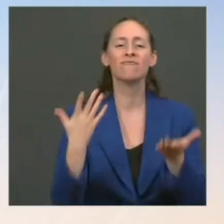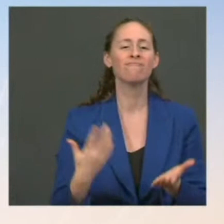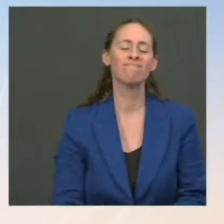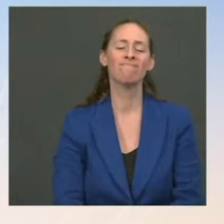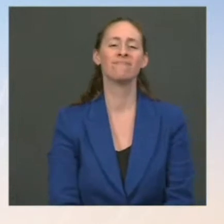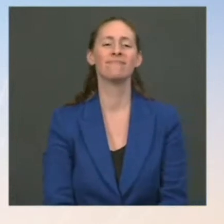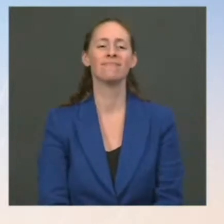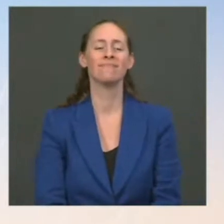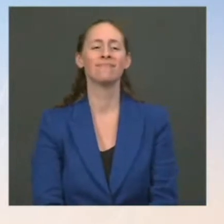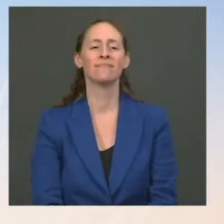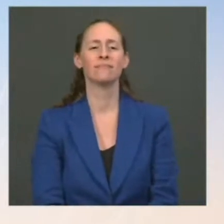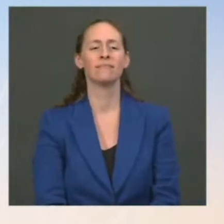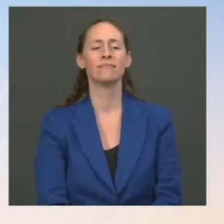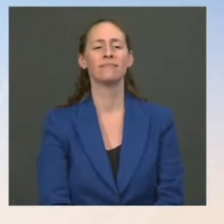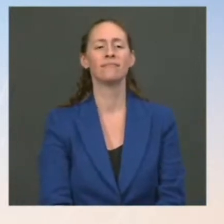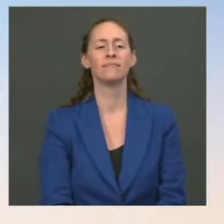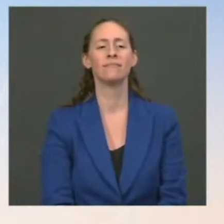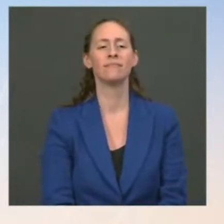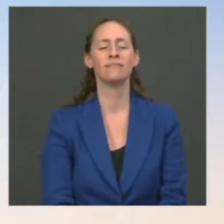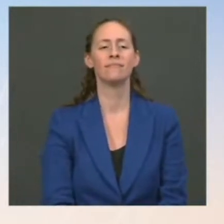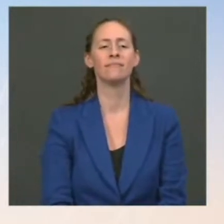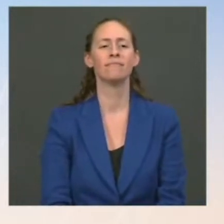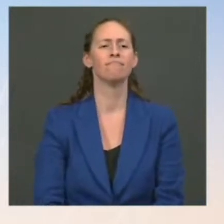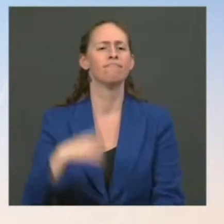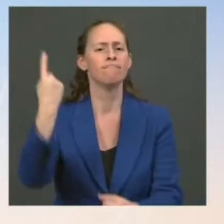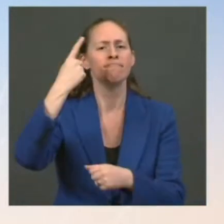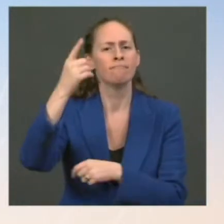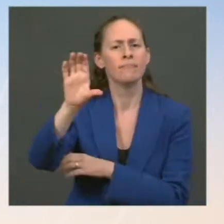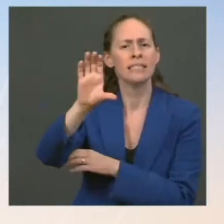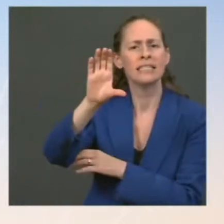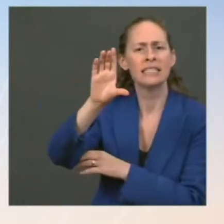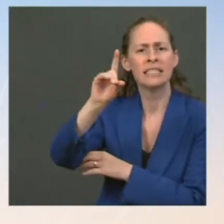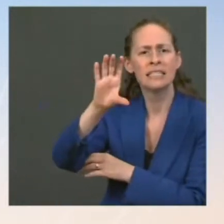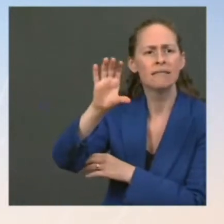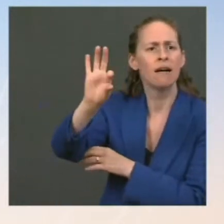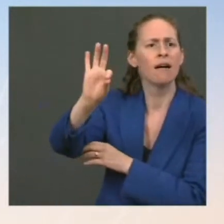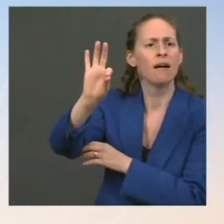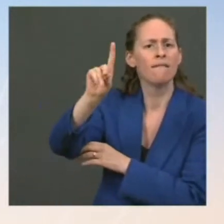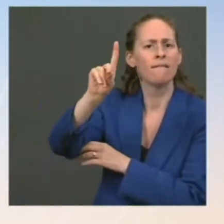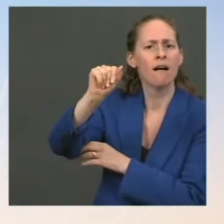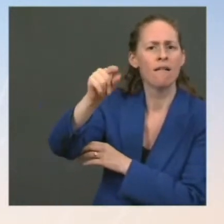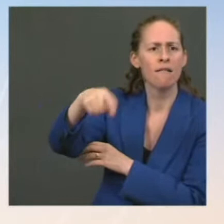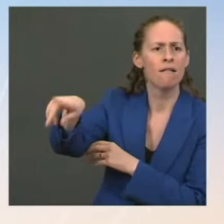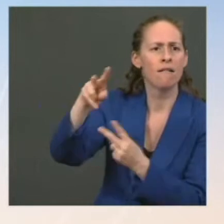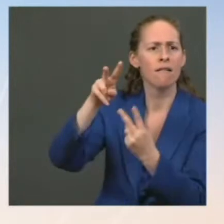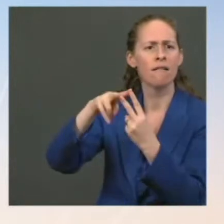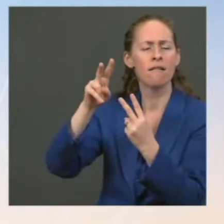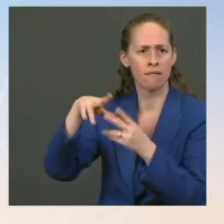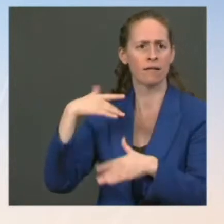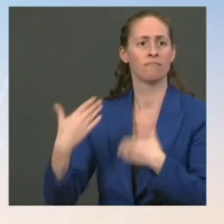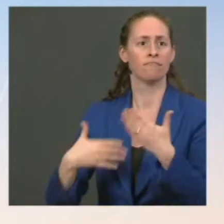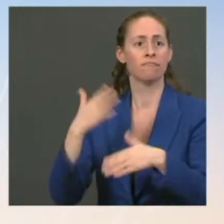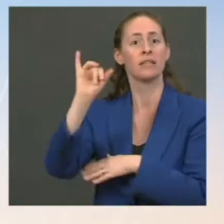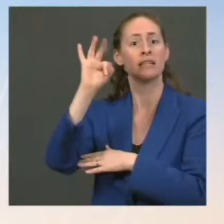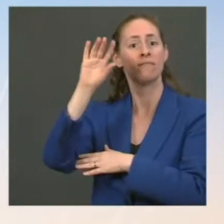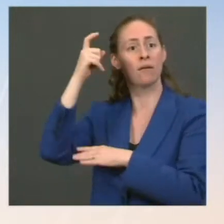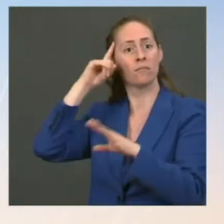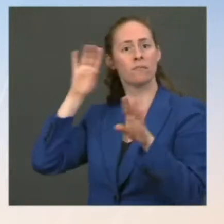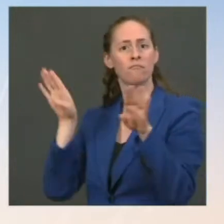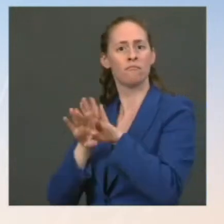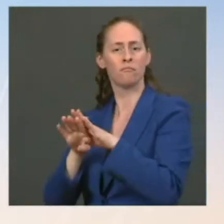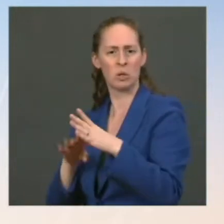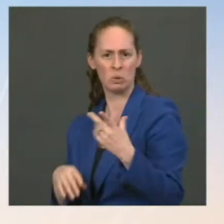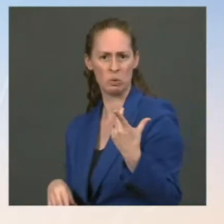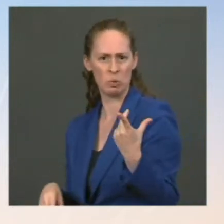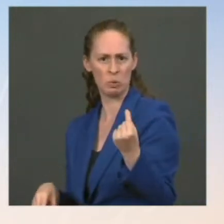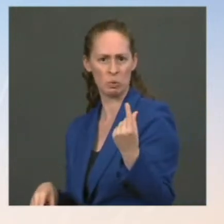to the CDC and the FDA's work on the pandemic if the government loses funding this week? Well, let me first say that it is